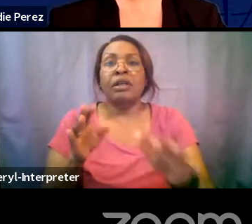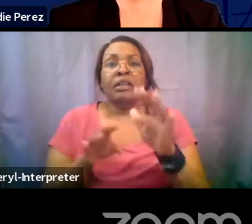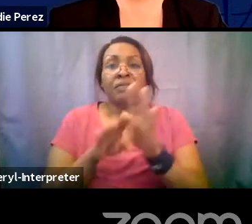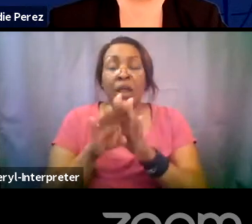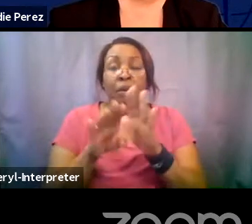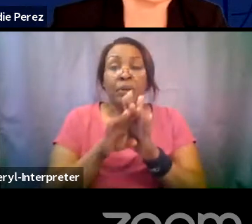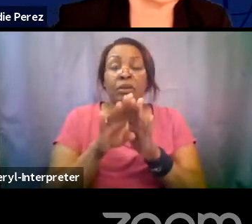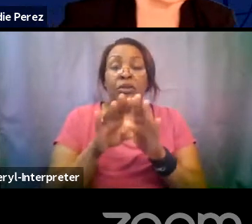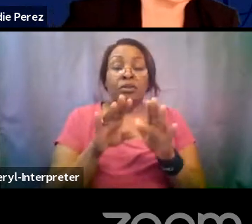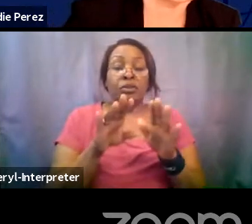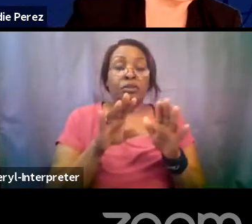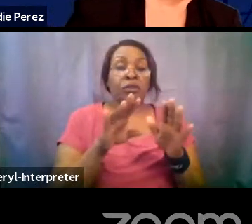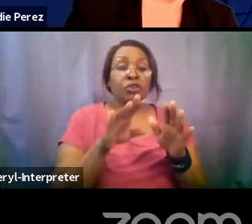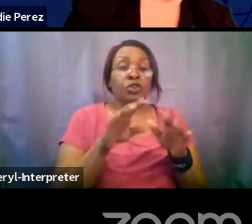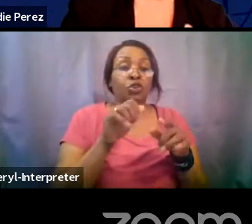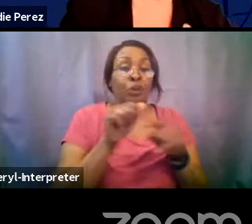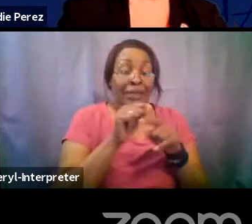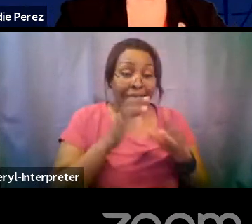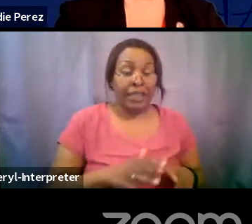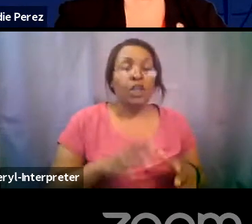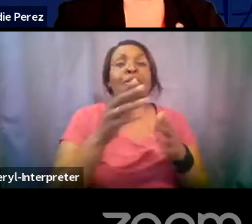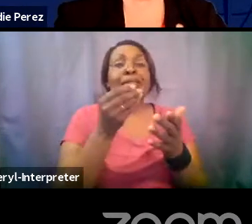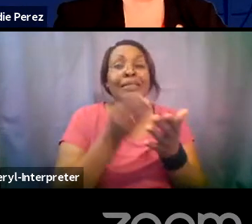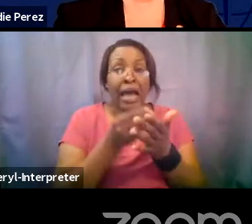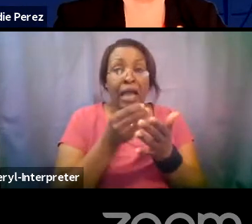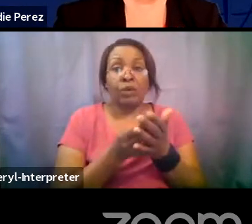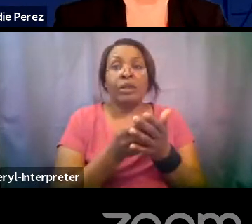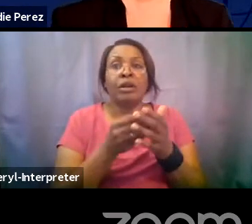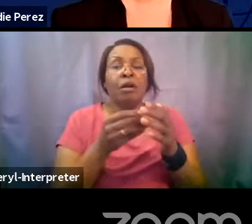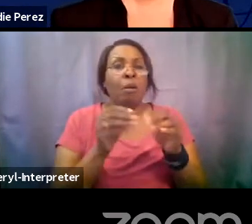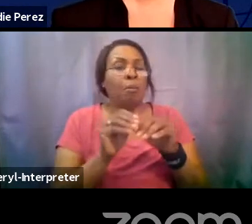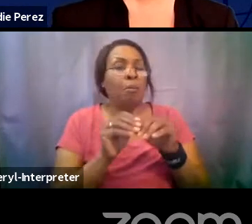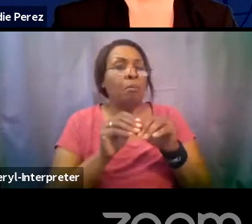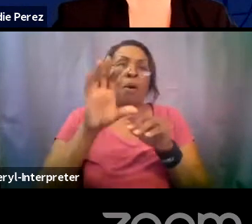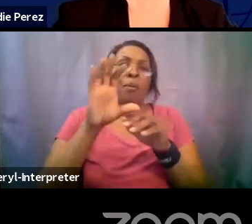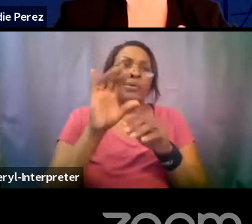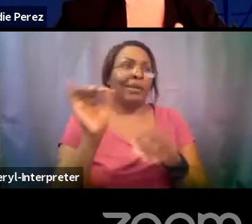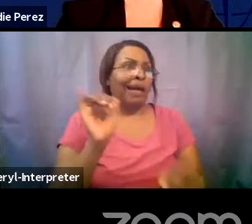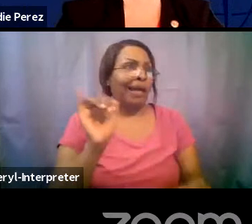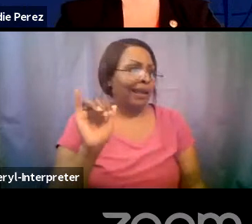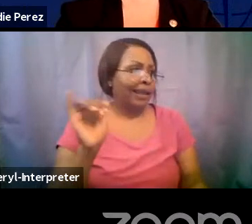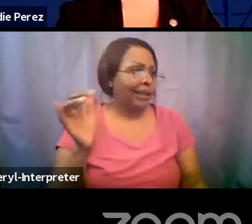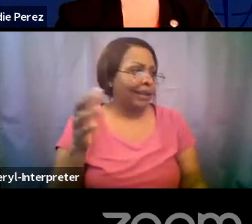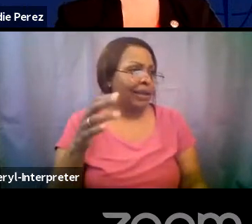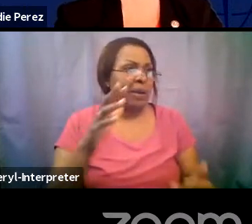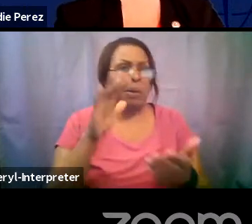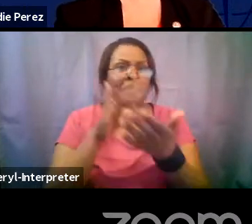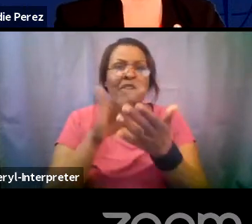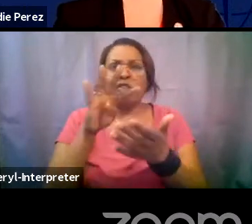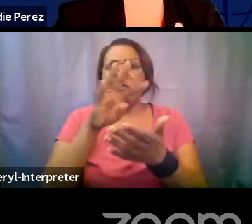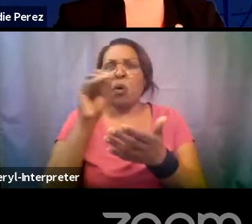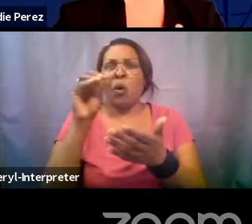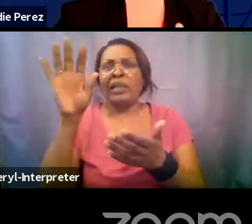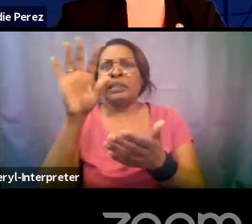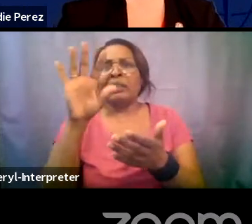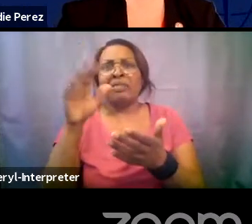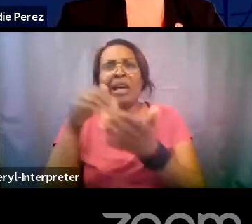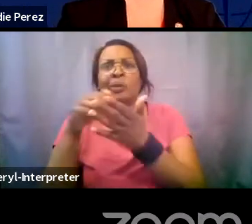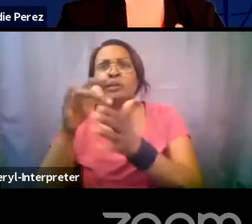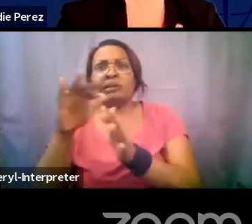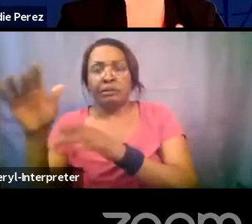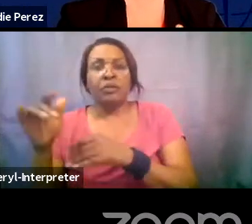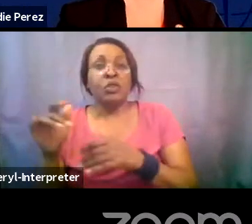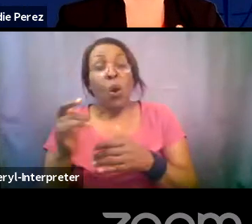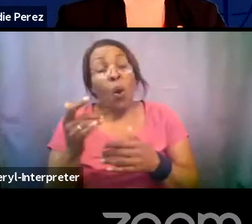air traffic control trainee, your salary jumps up to like the mid 40 range. So it's